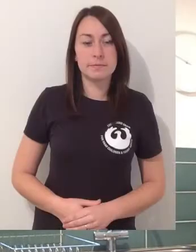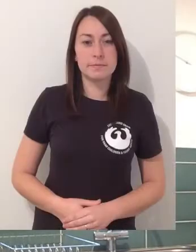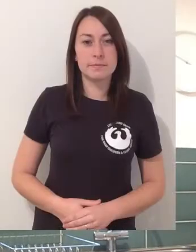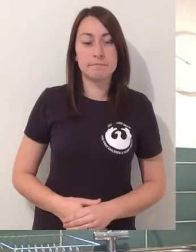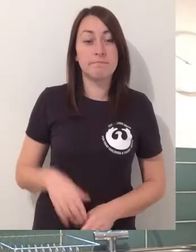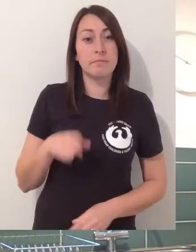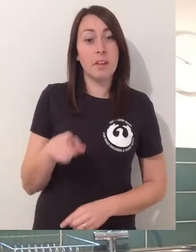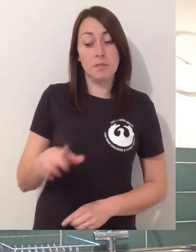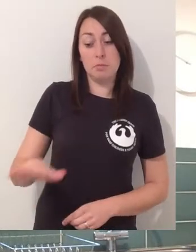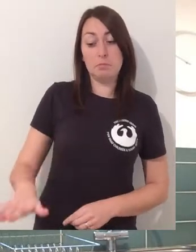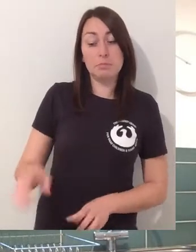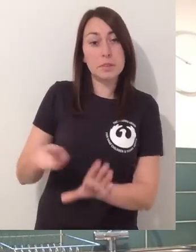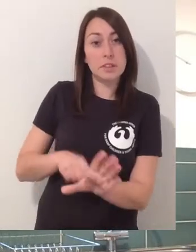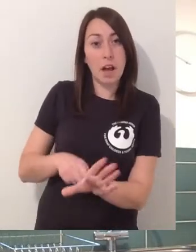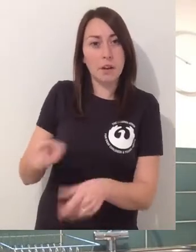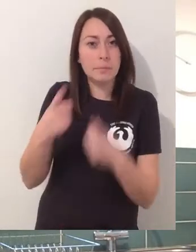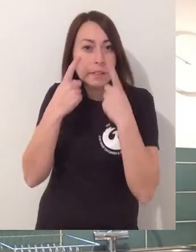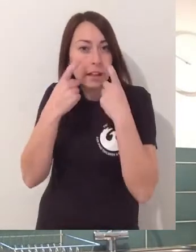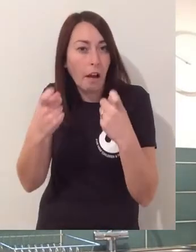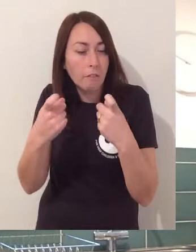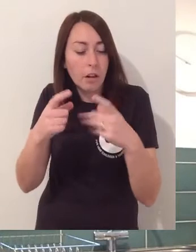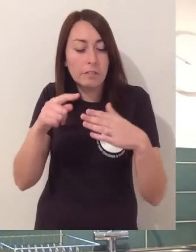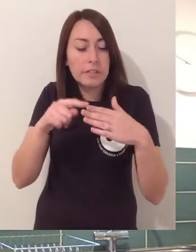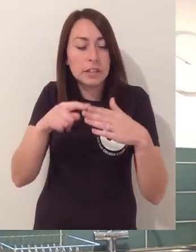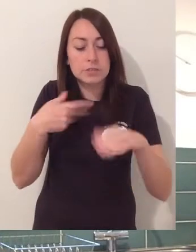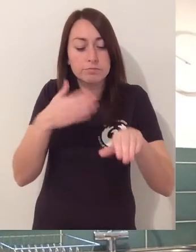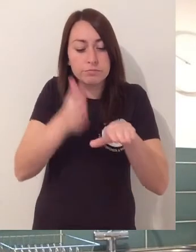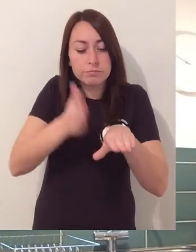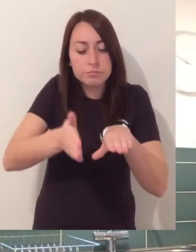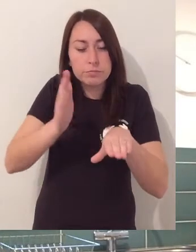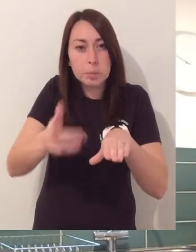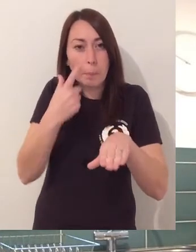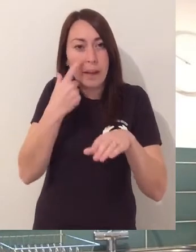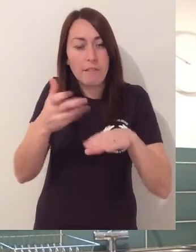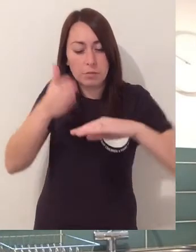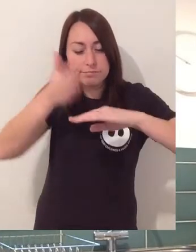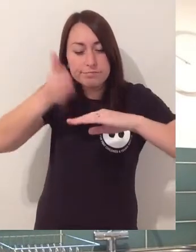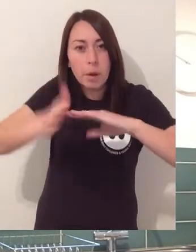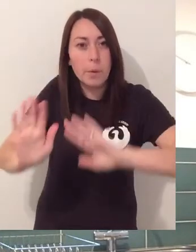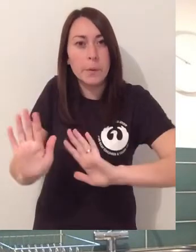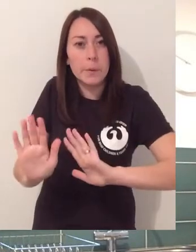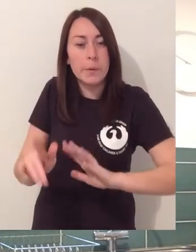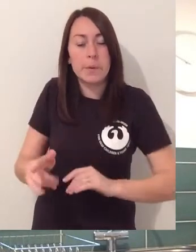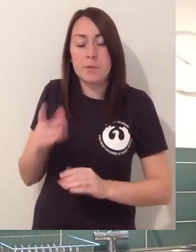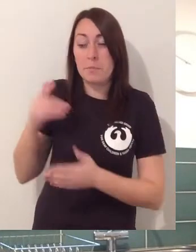Again, if you're little, be very careful with your fingers. This can be very sharp. You can always get an adult to help you.